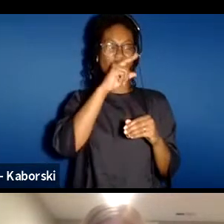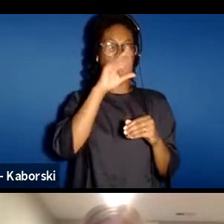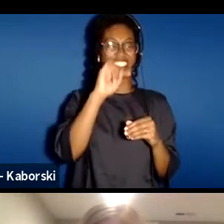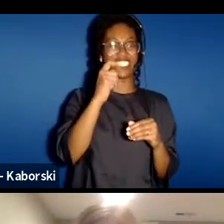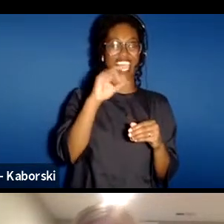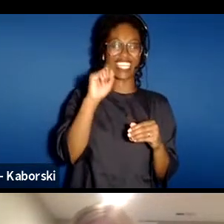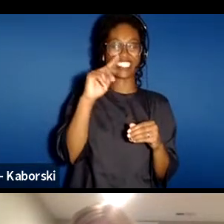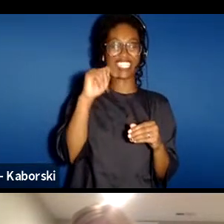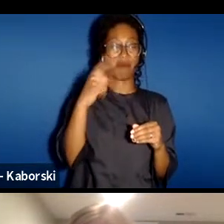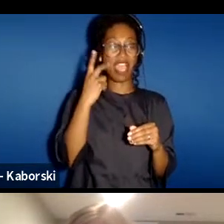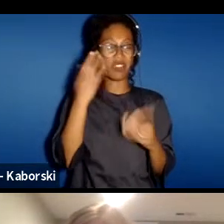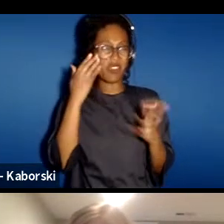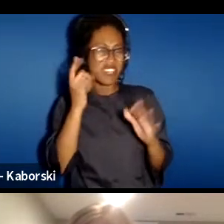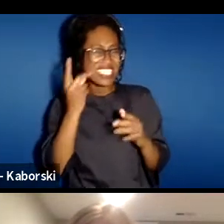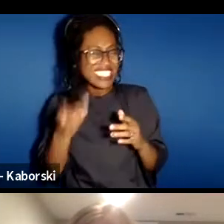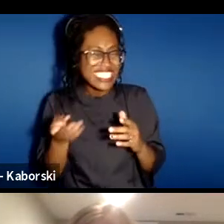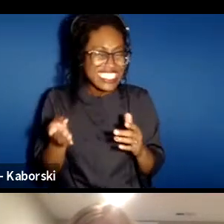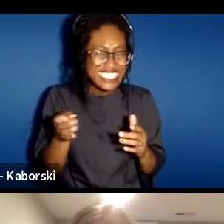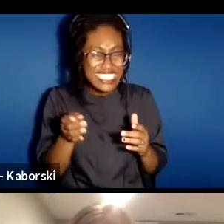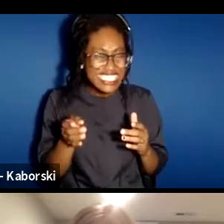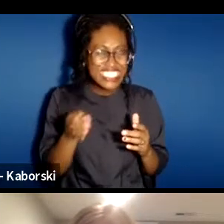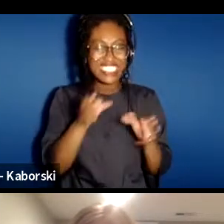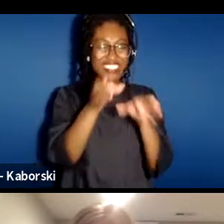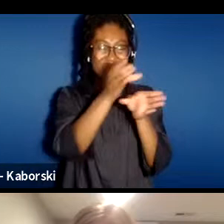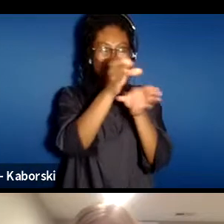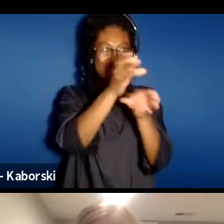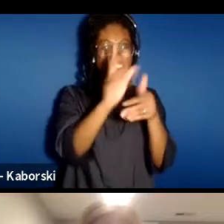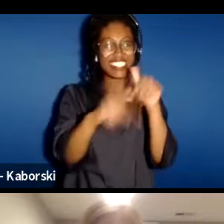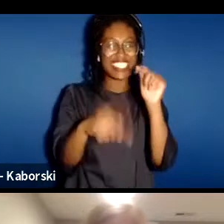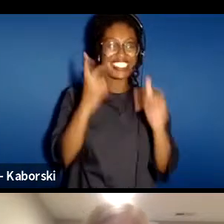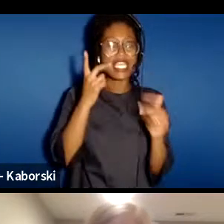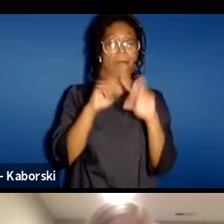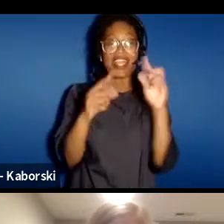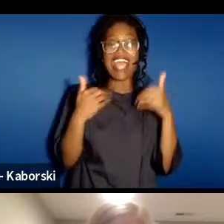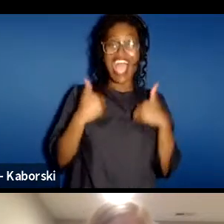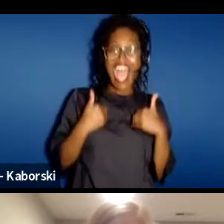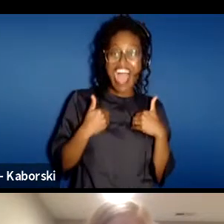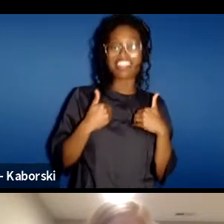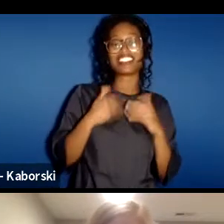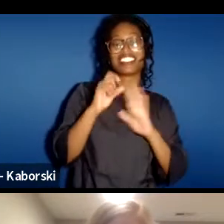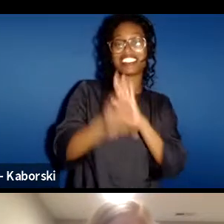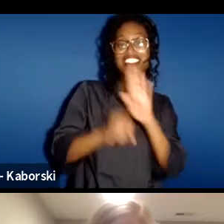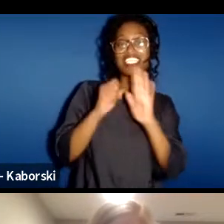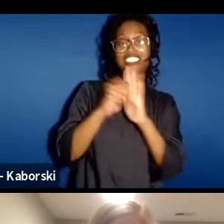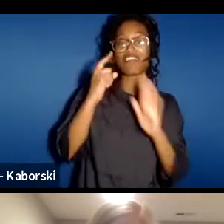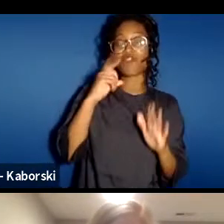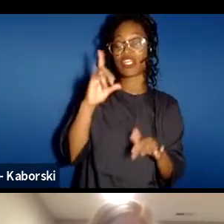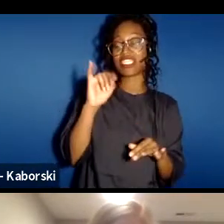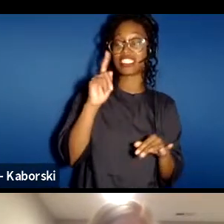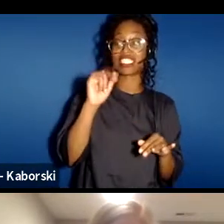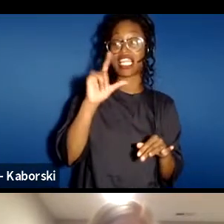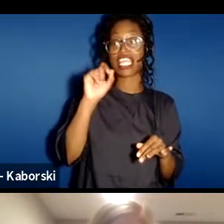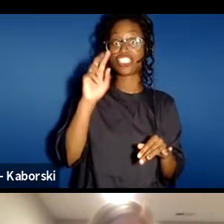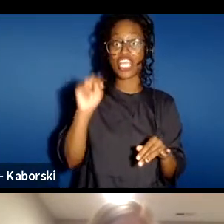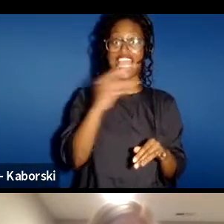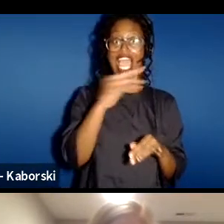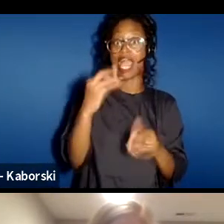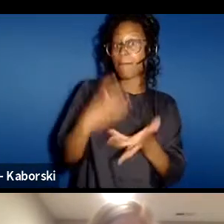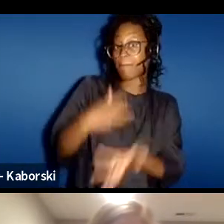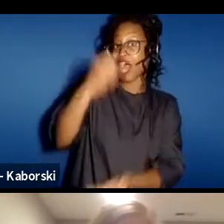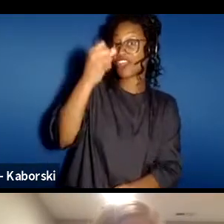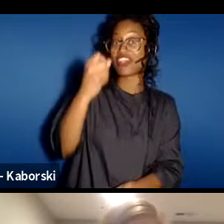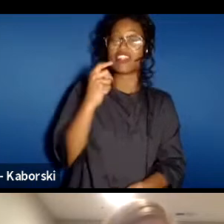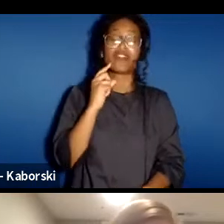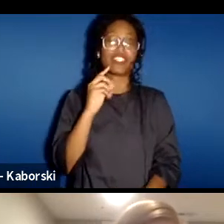don't know if you can see this with my crazy camera here, but it has the season of distillation and the season of bottling. These are